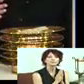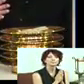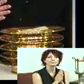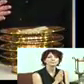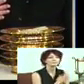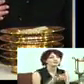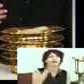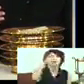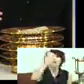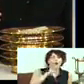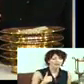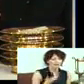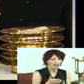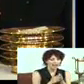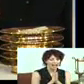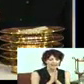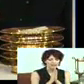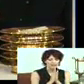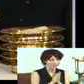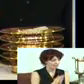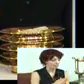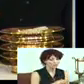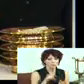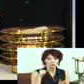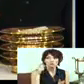God, I ask that you come into